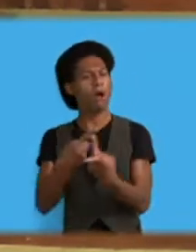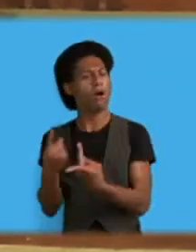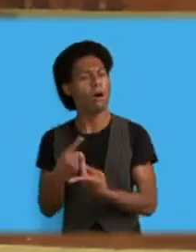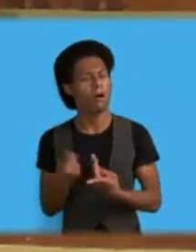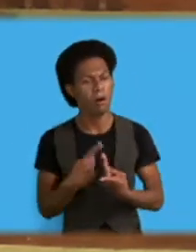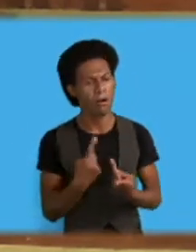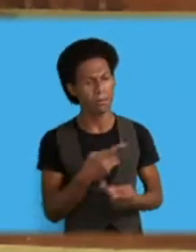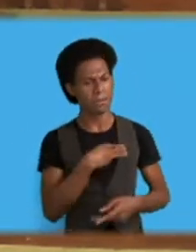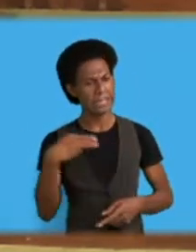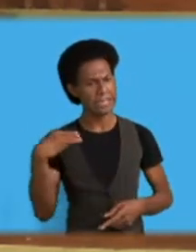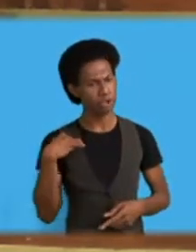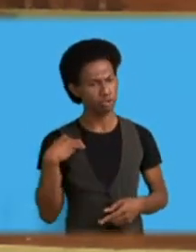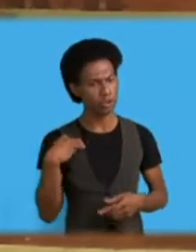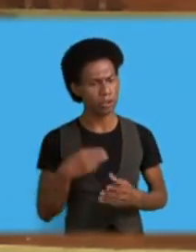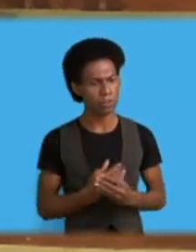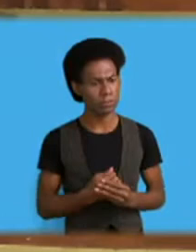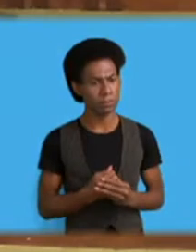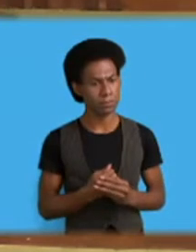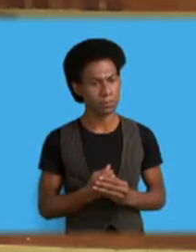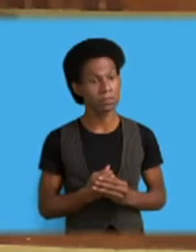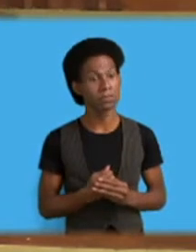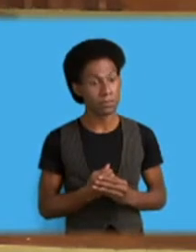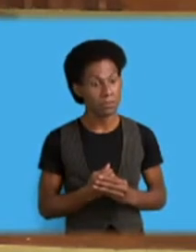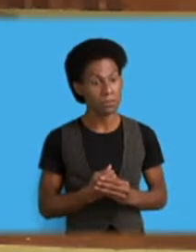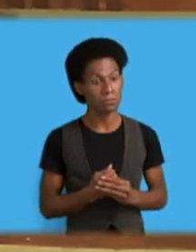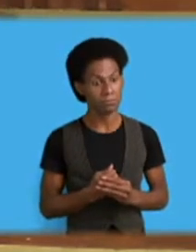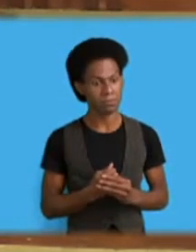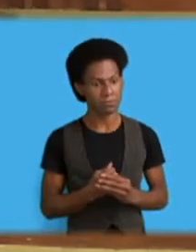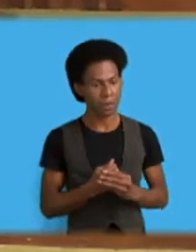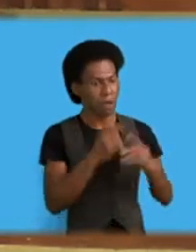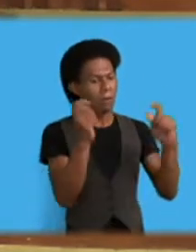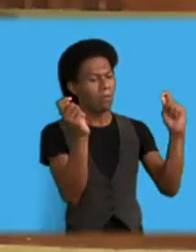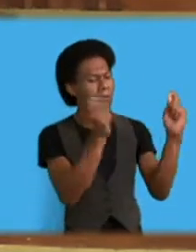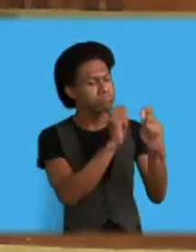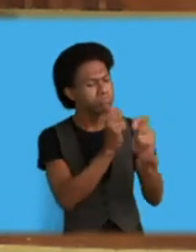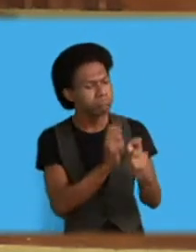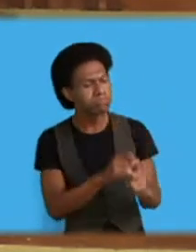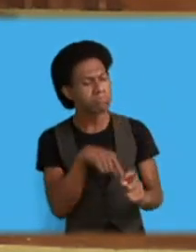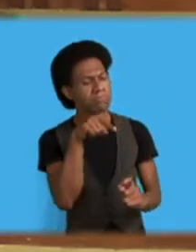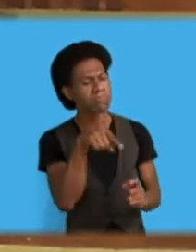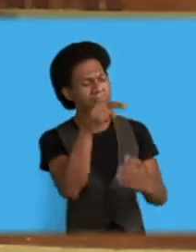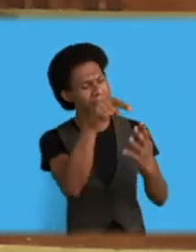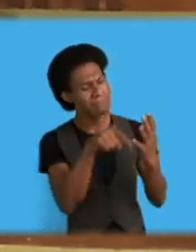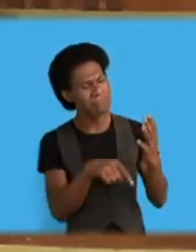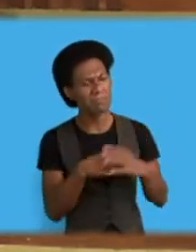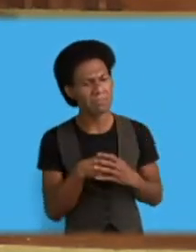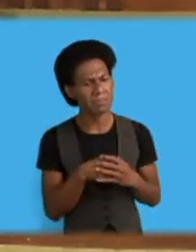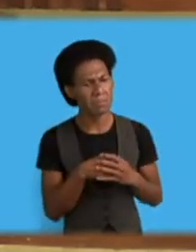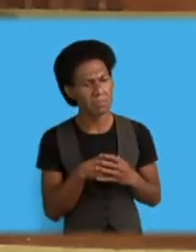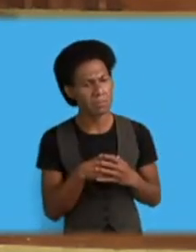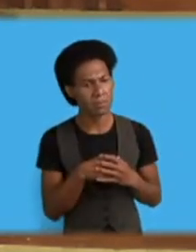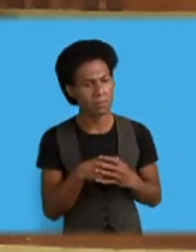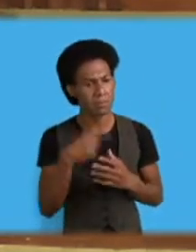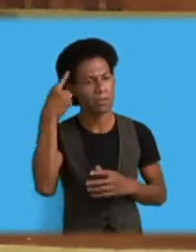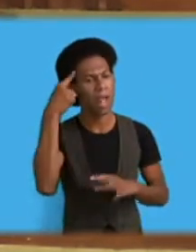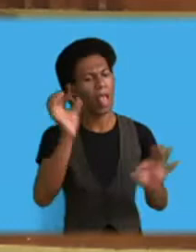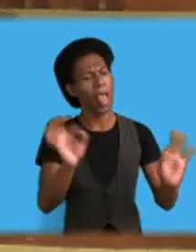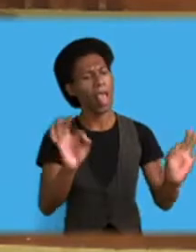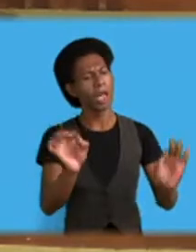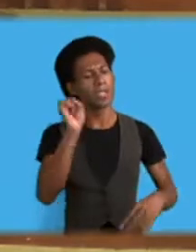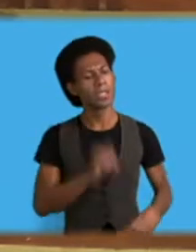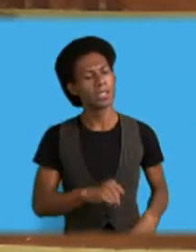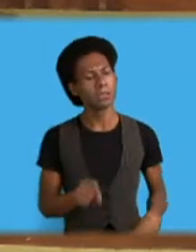reforms were overturned by this Minister for Education without any serious analysis and understanding of what has